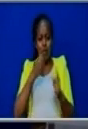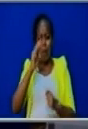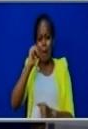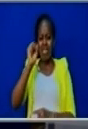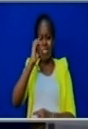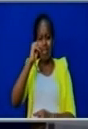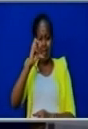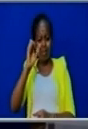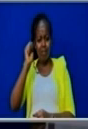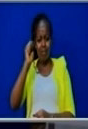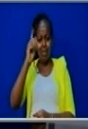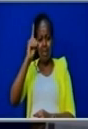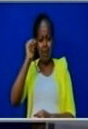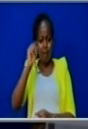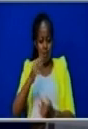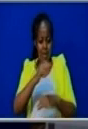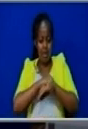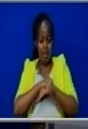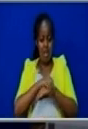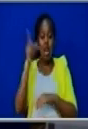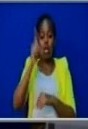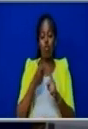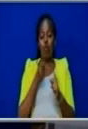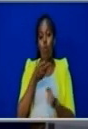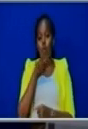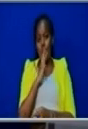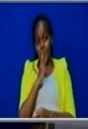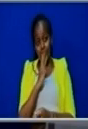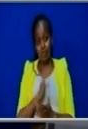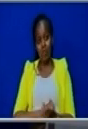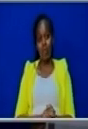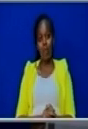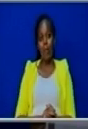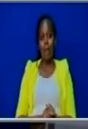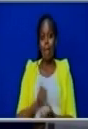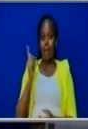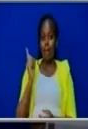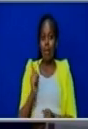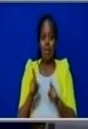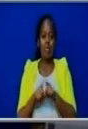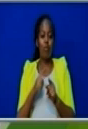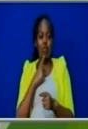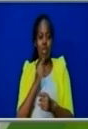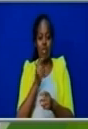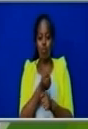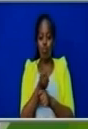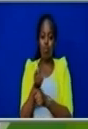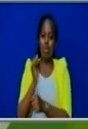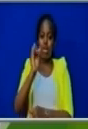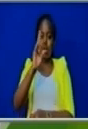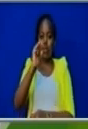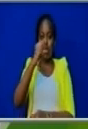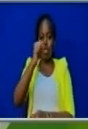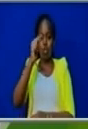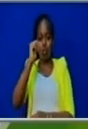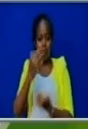way. We get that electricity from water. From water. And we have already said irrigation. Yes, we said irrigation. Can I mention